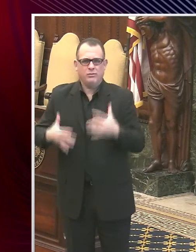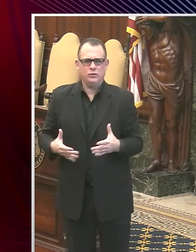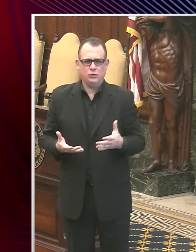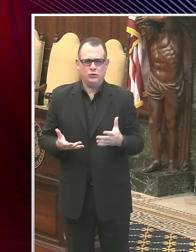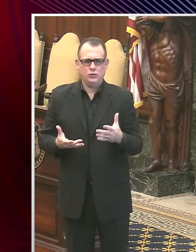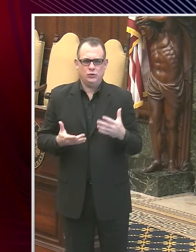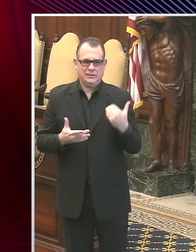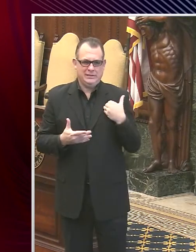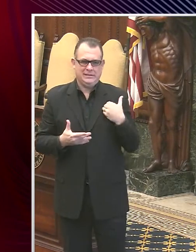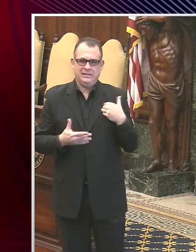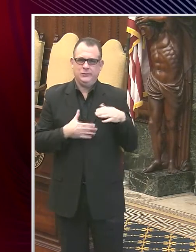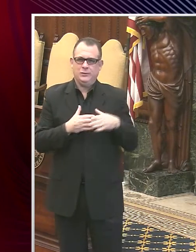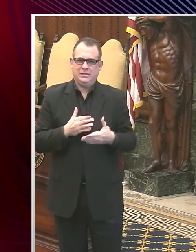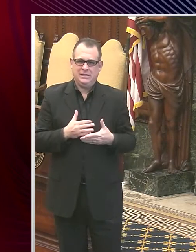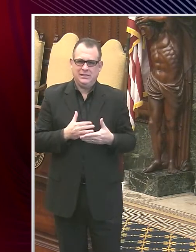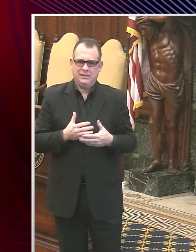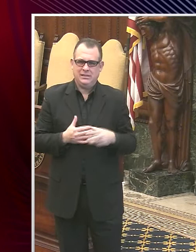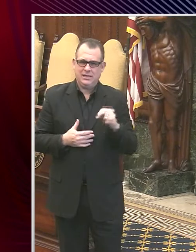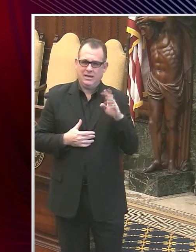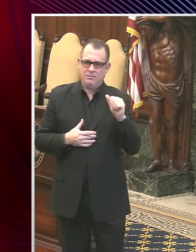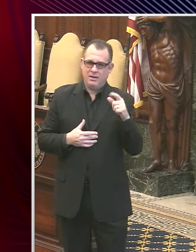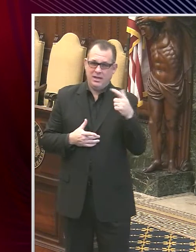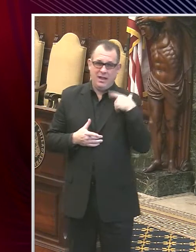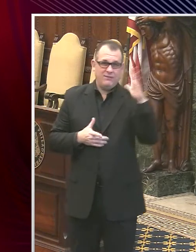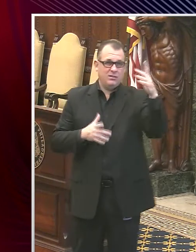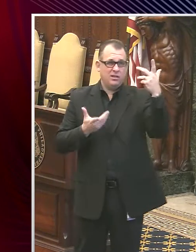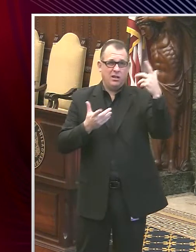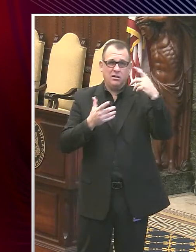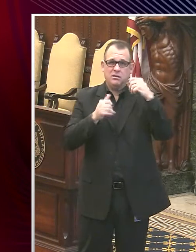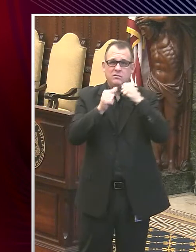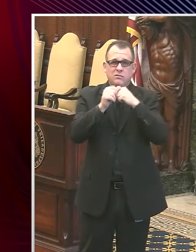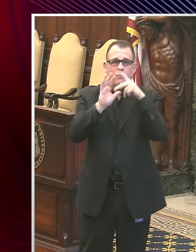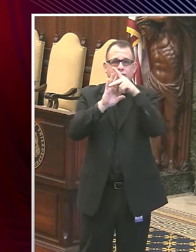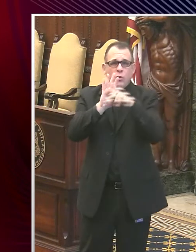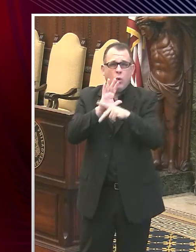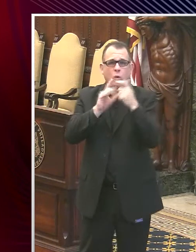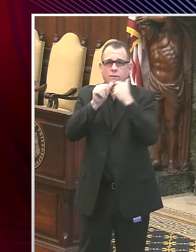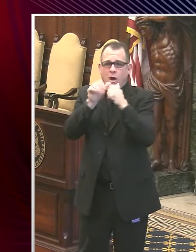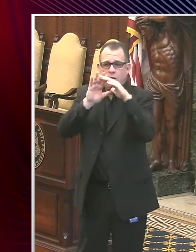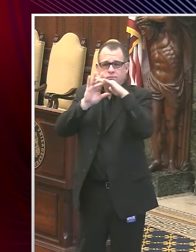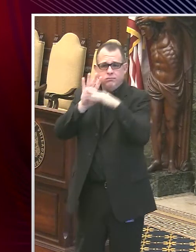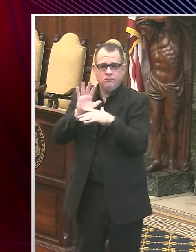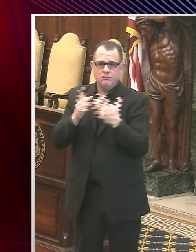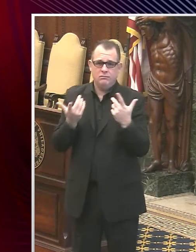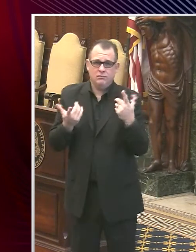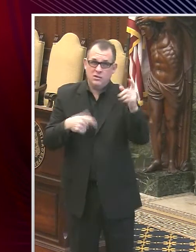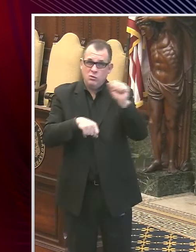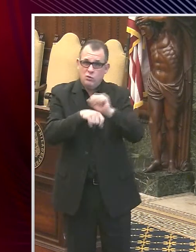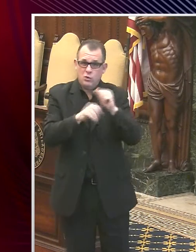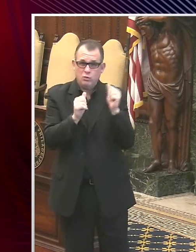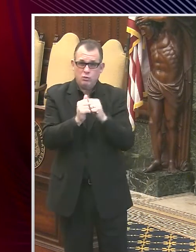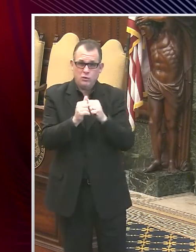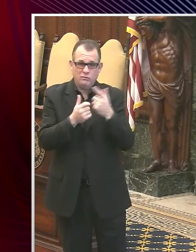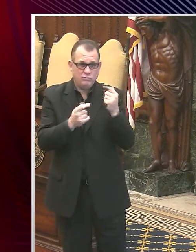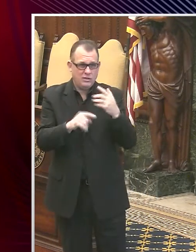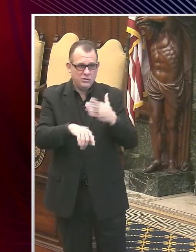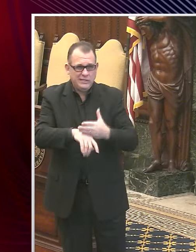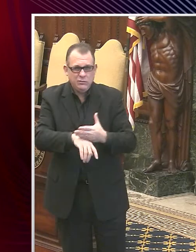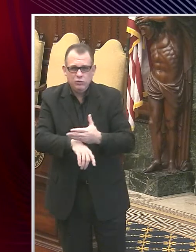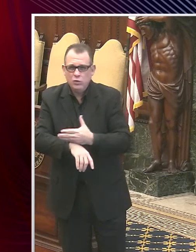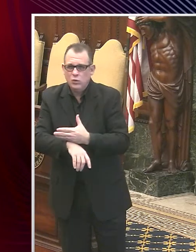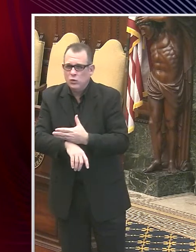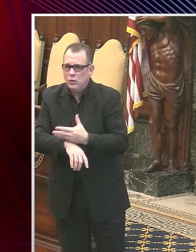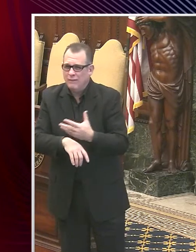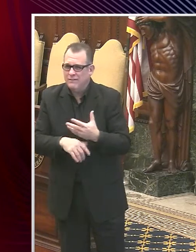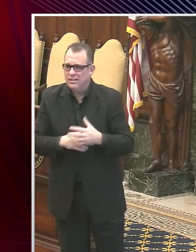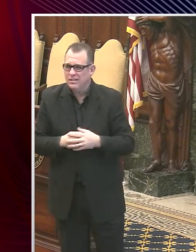weekend. The NBA has protocols that they, we worked with them on, or we approved when they